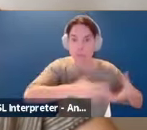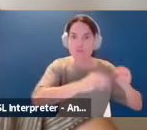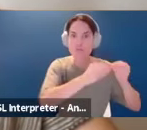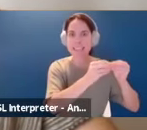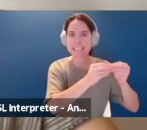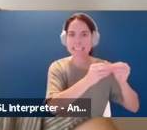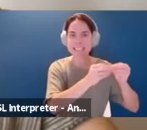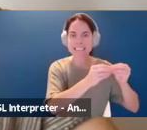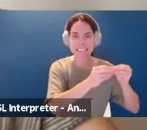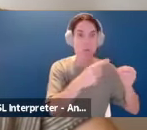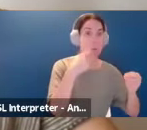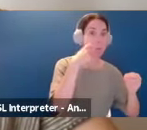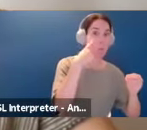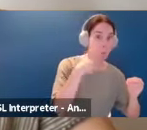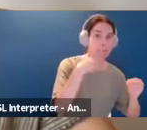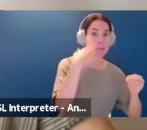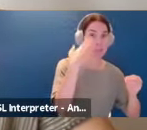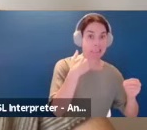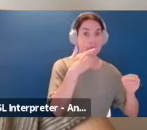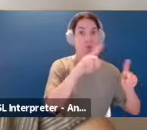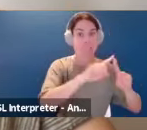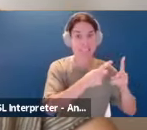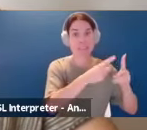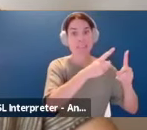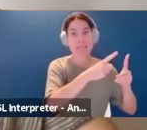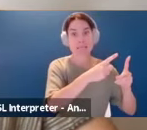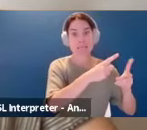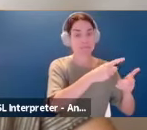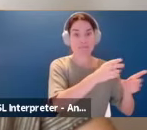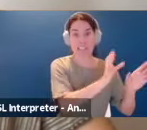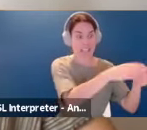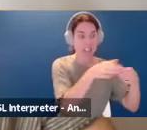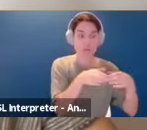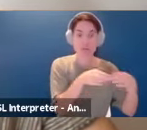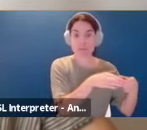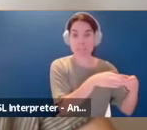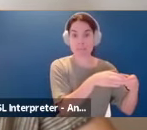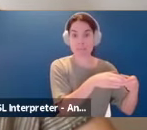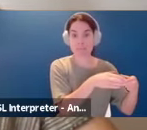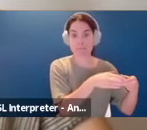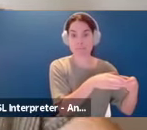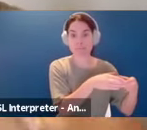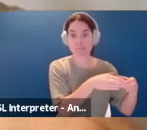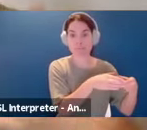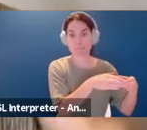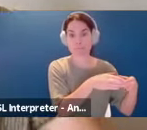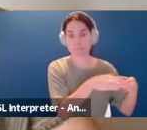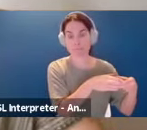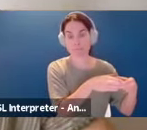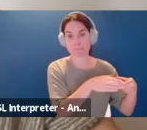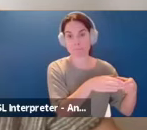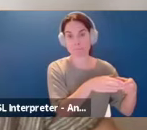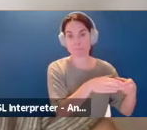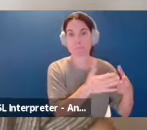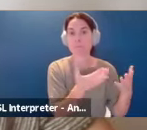time it seems so hard to really own the karma vipaka and what i mean by that is not over identify